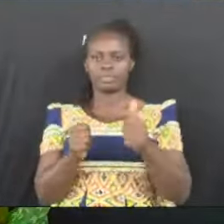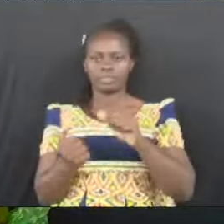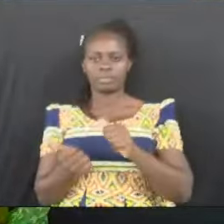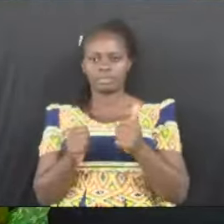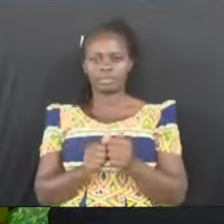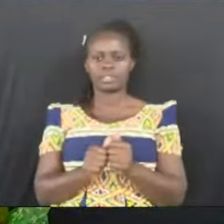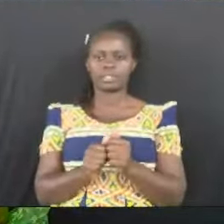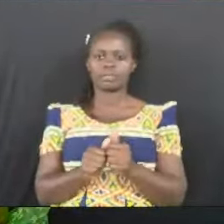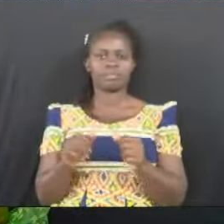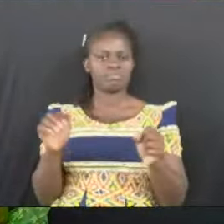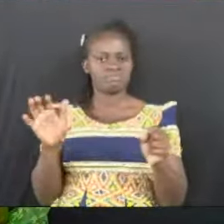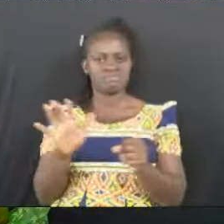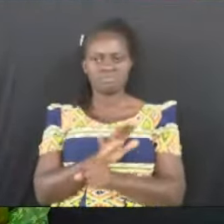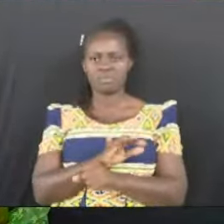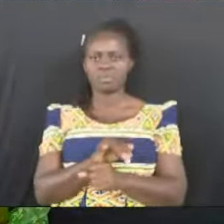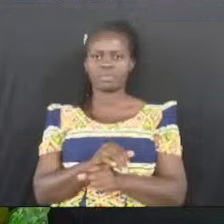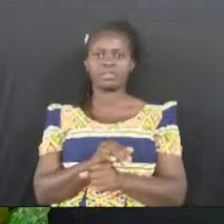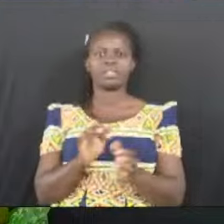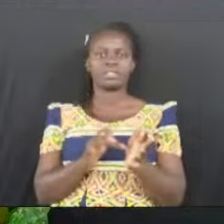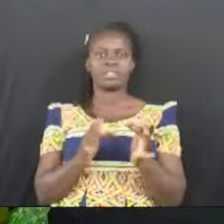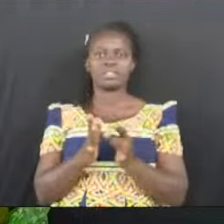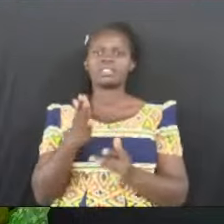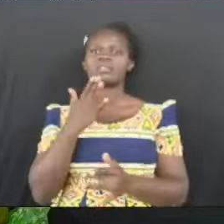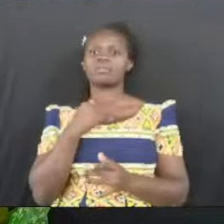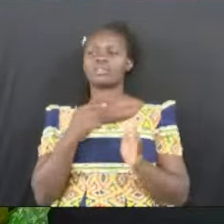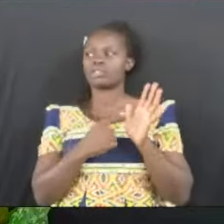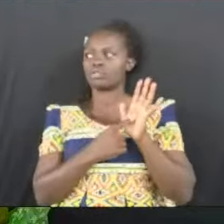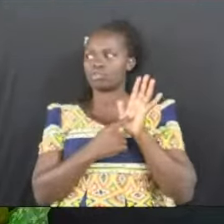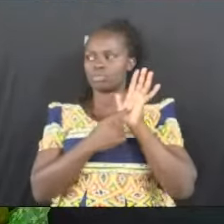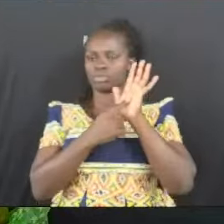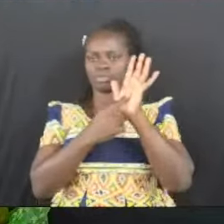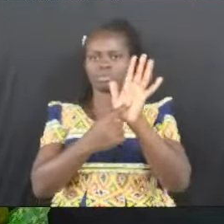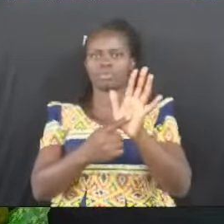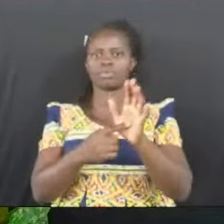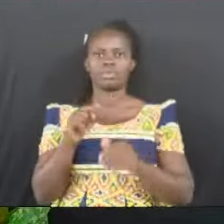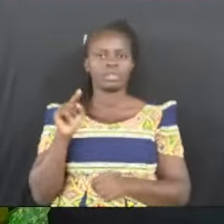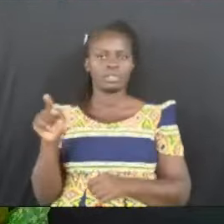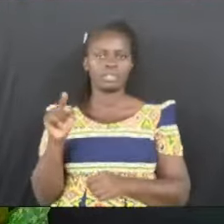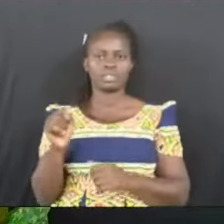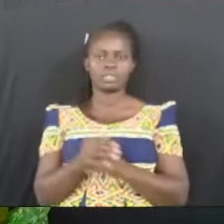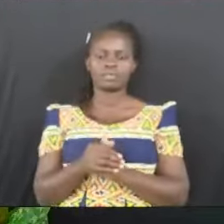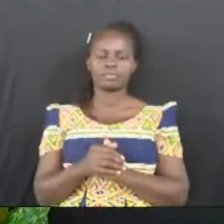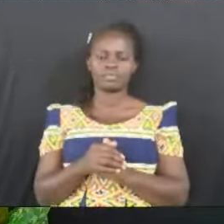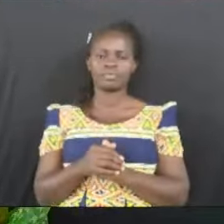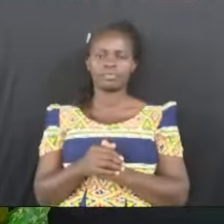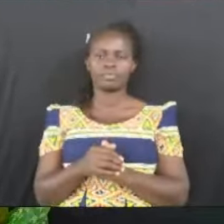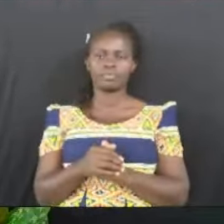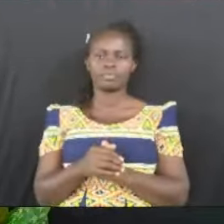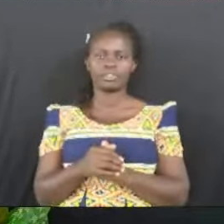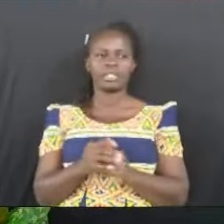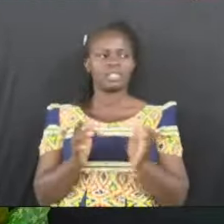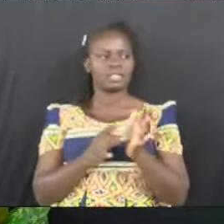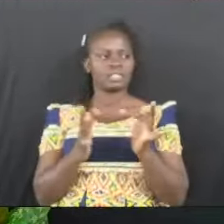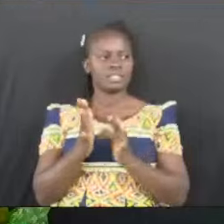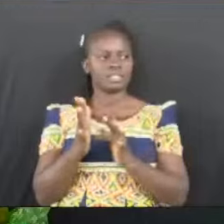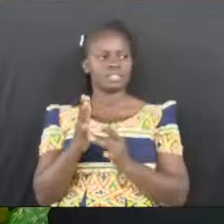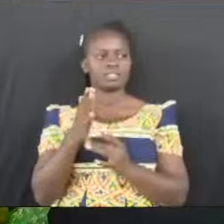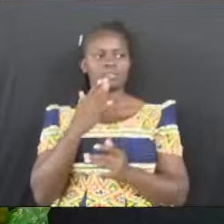to fulfill all righteousness. Jesus is the justice and the righteousness of God. So we ought to be